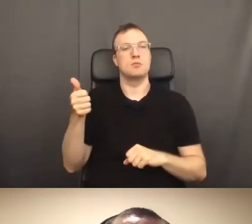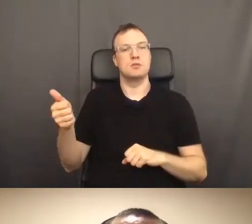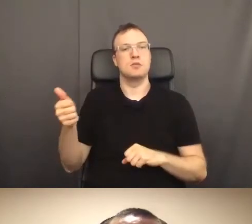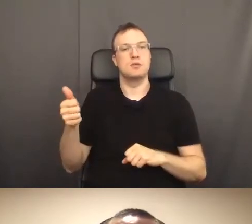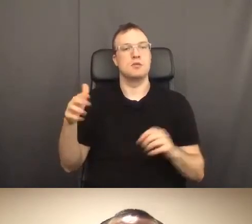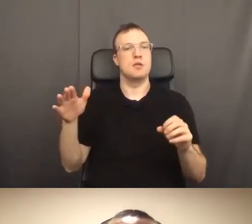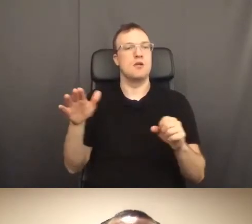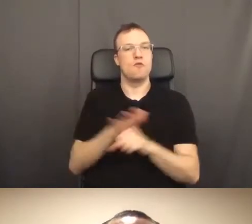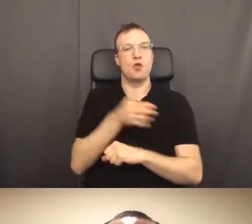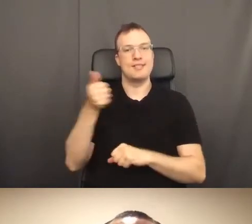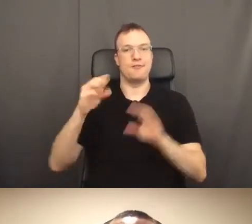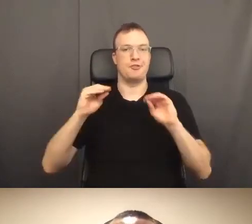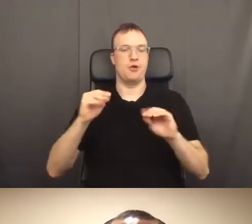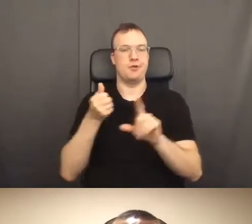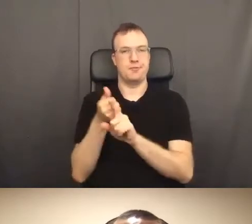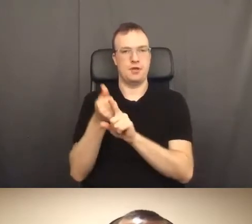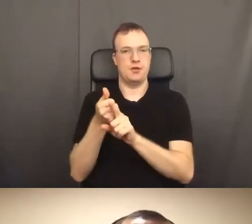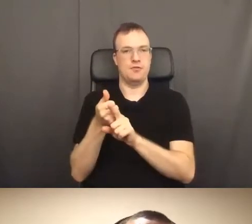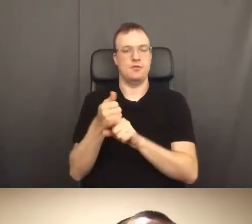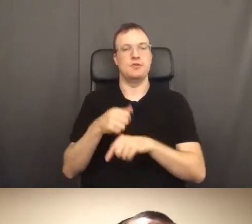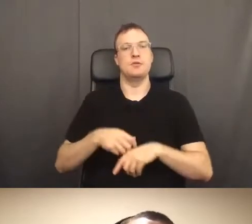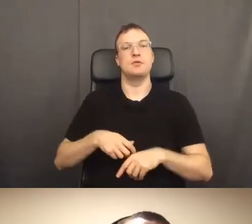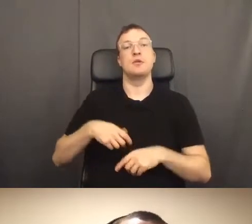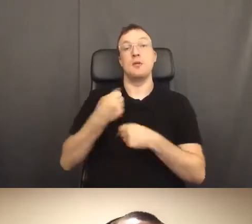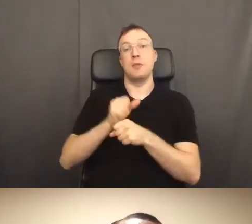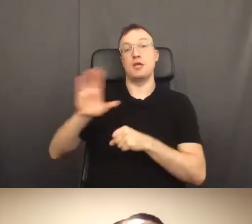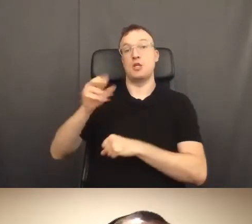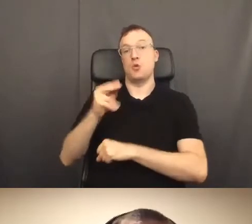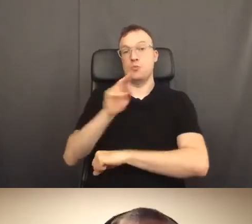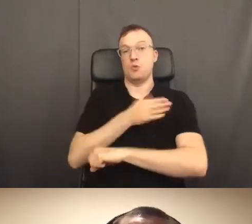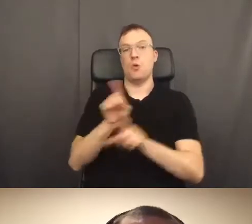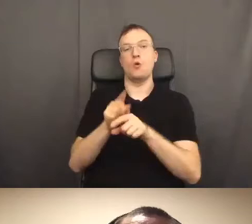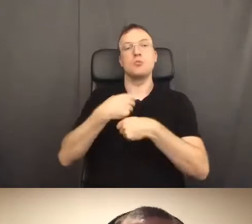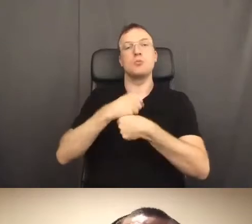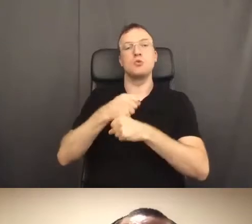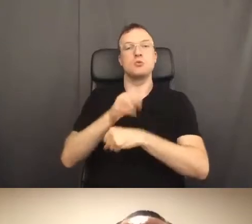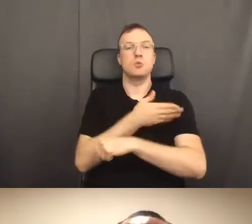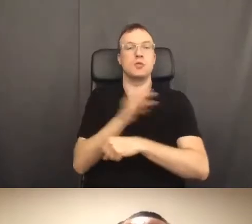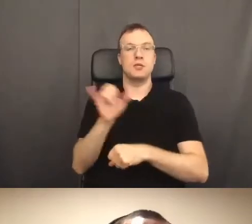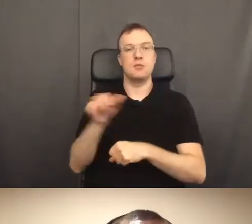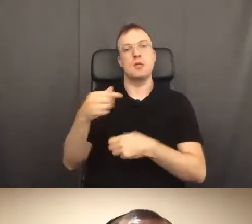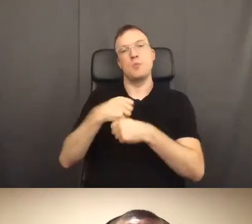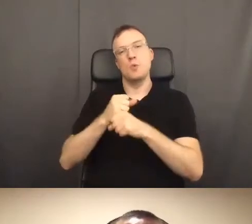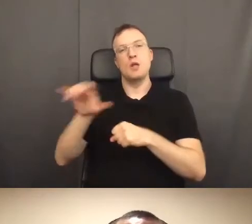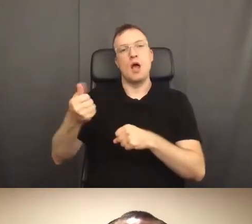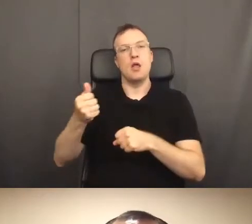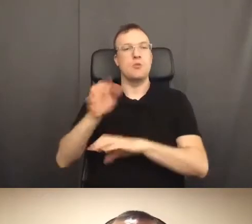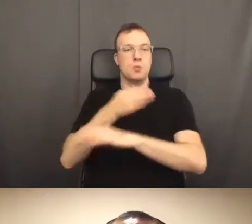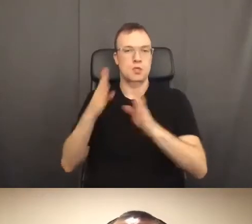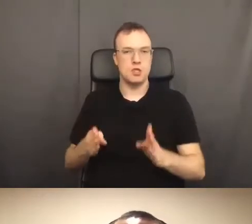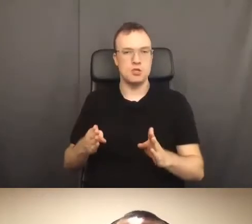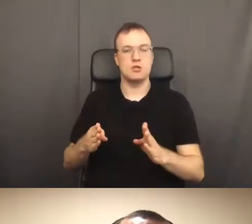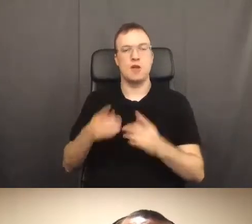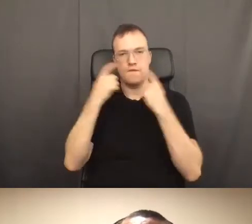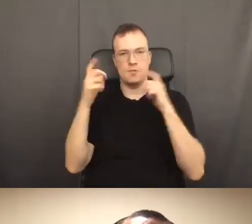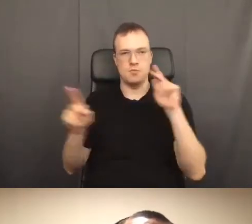completely self-taught. He not only makes his own music, but he also produces music too. He produces other musicians, famous